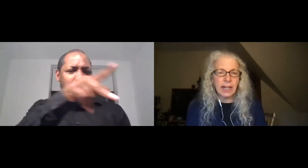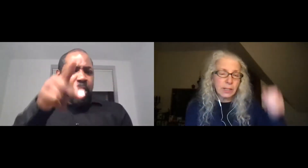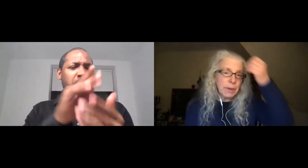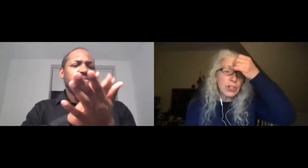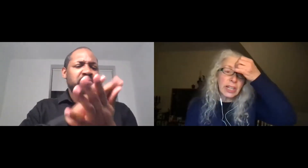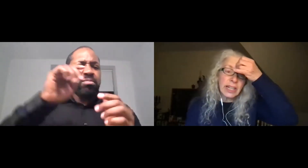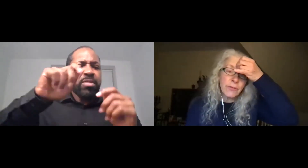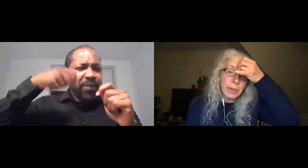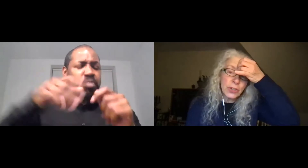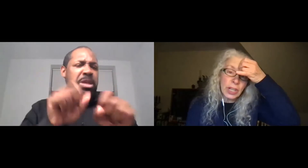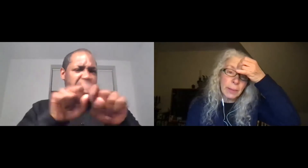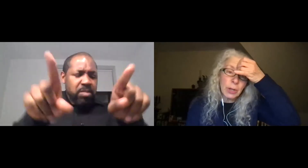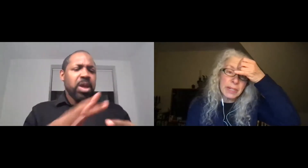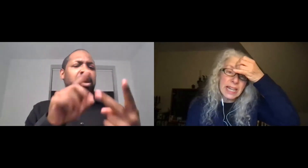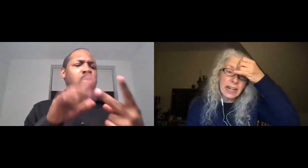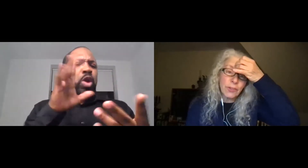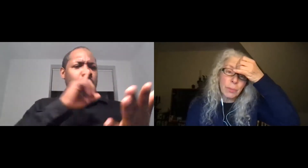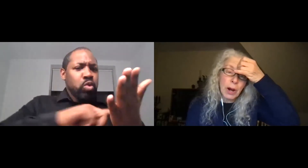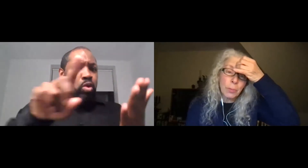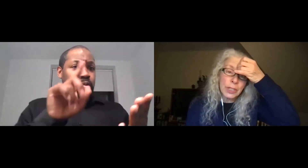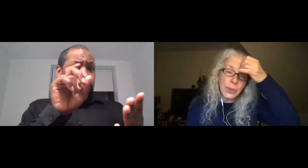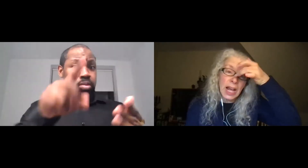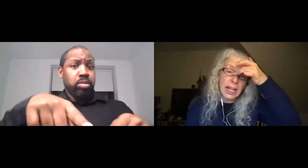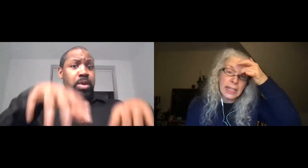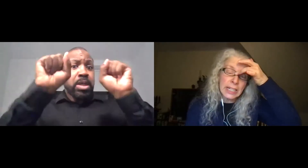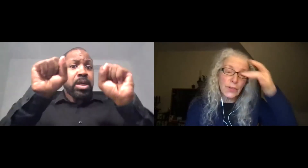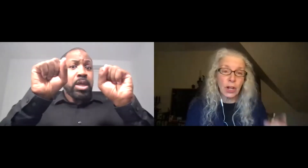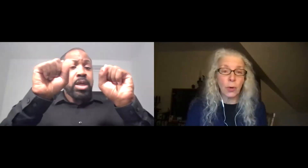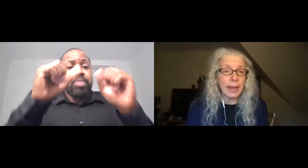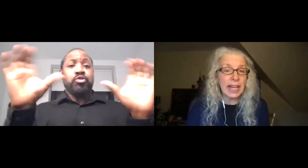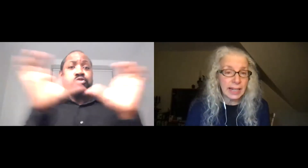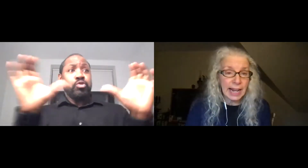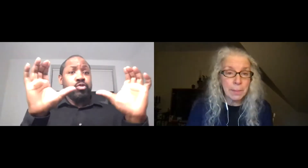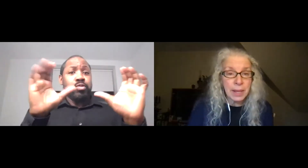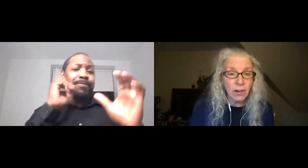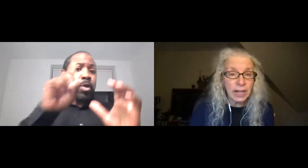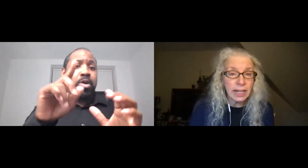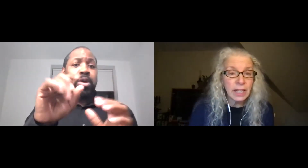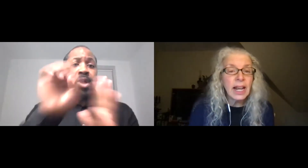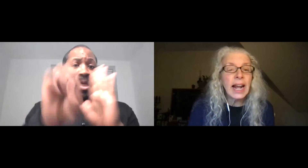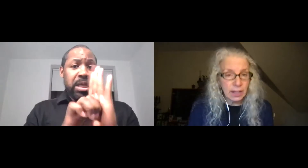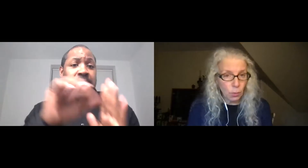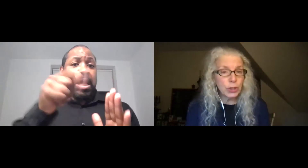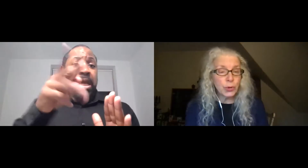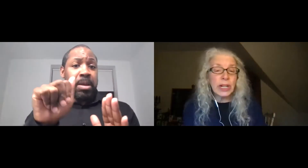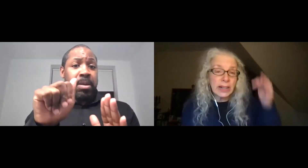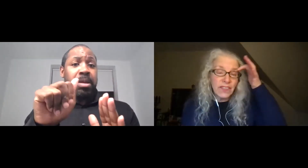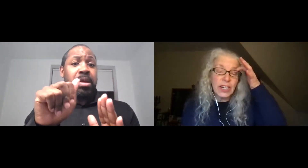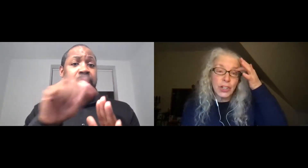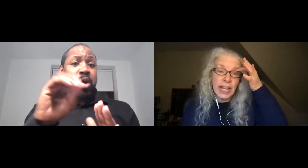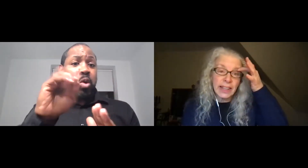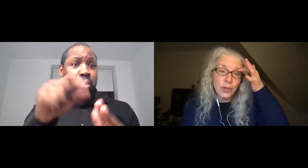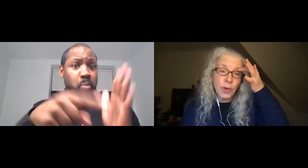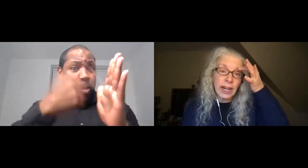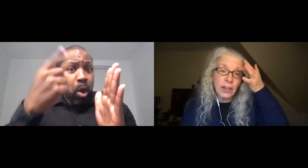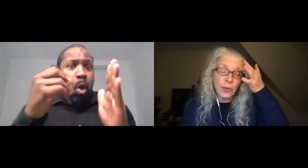that, especially the information that I'm going to be sending for the PowerPoints with the hot links for the OMA and the APRA. And then once you finish